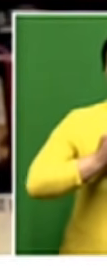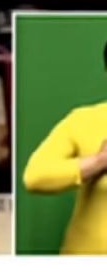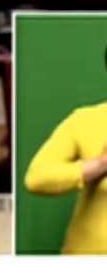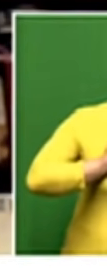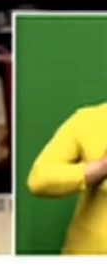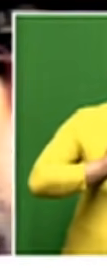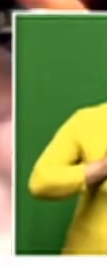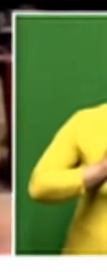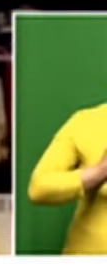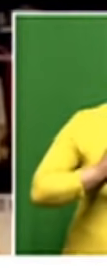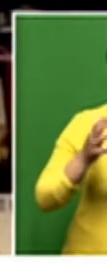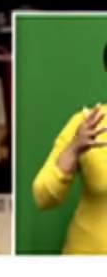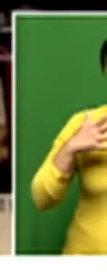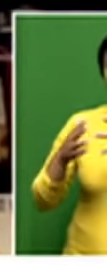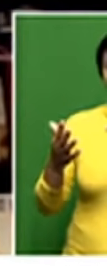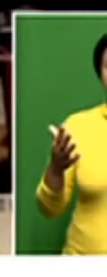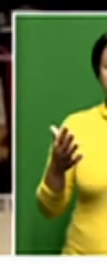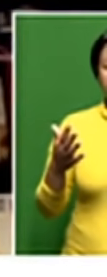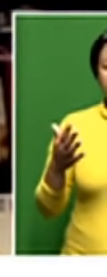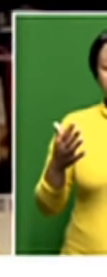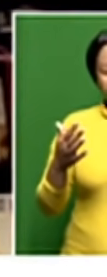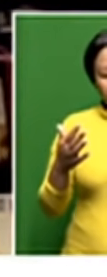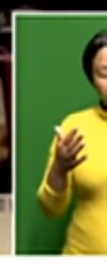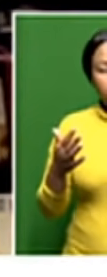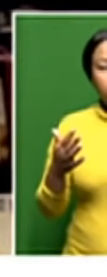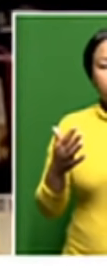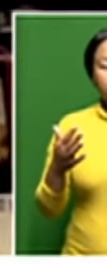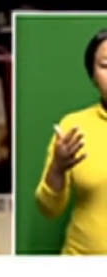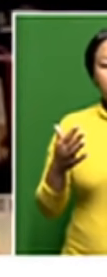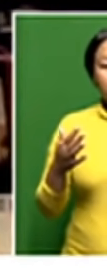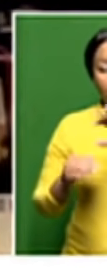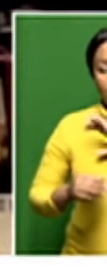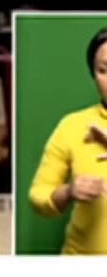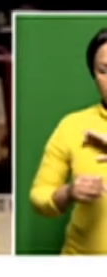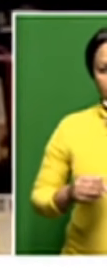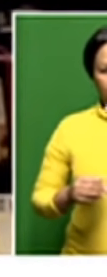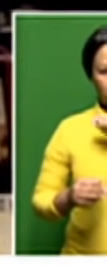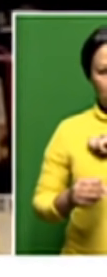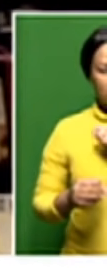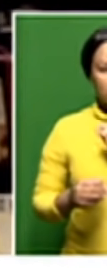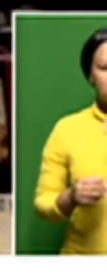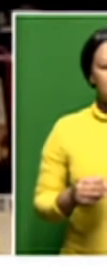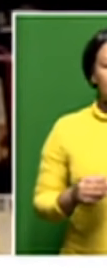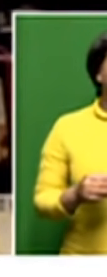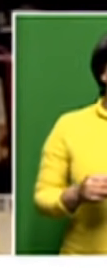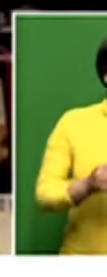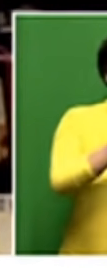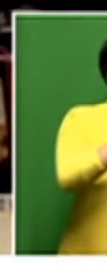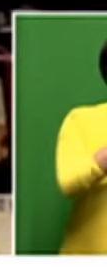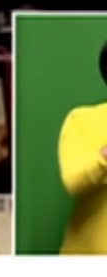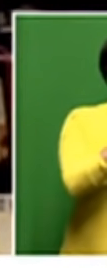any products, to say, you know, kind of, yes, we as consumers, we trust in you, just take off the shelf and put in